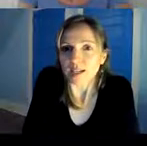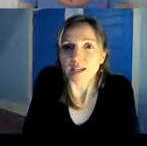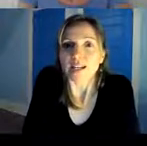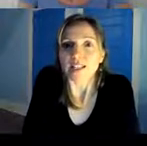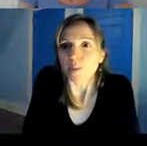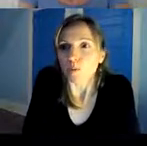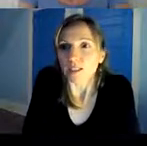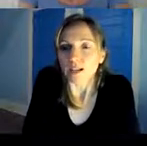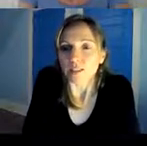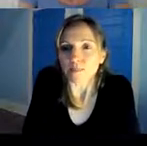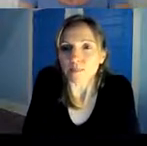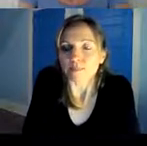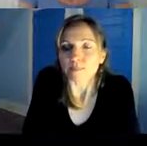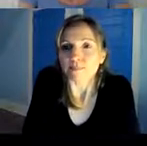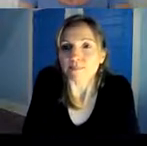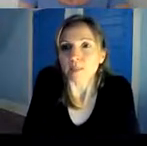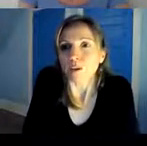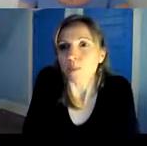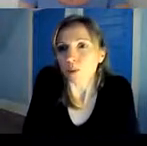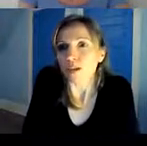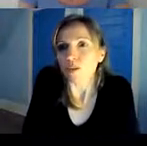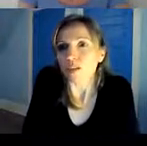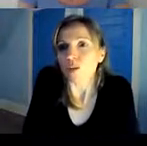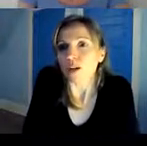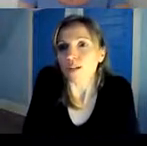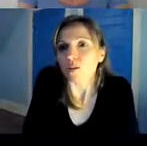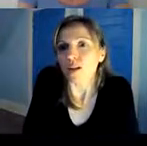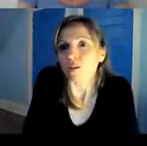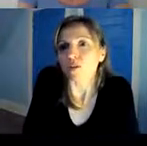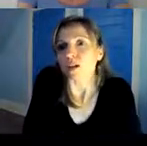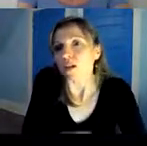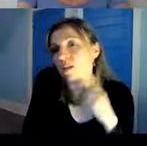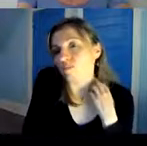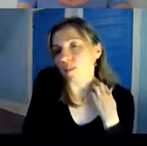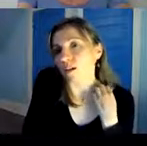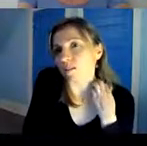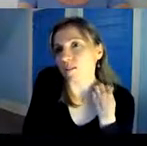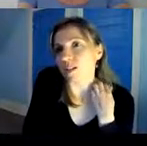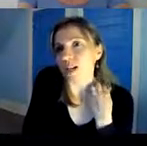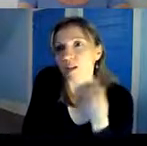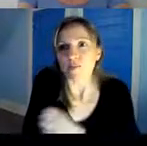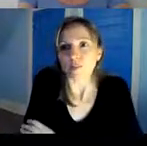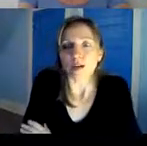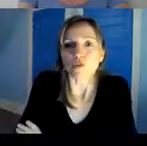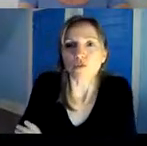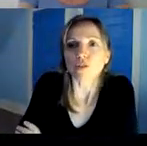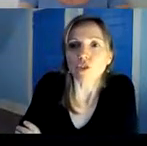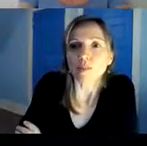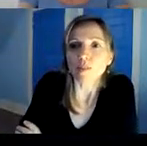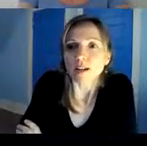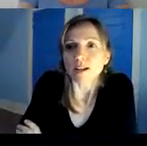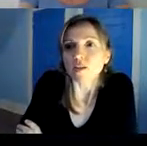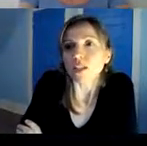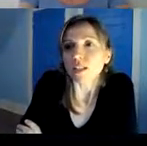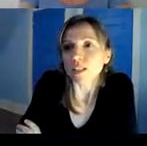pretty. It's a purpley color. On the right, you see it twining around a stem of some kind of tree or